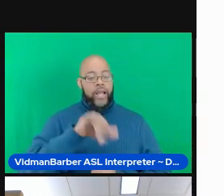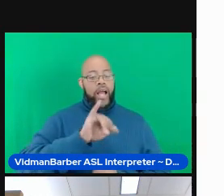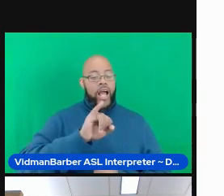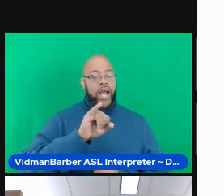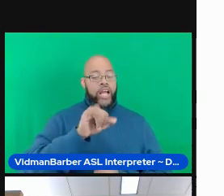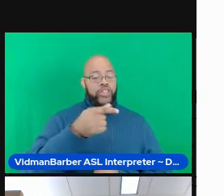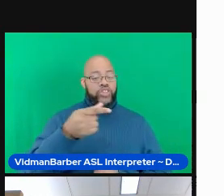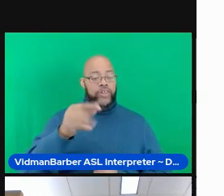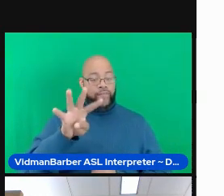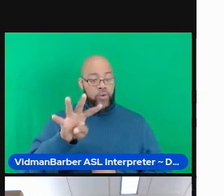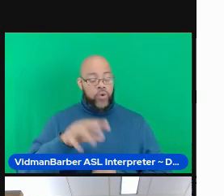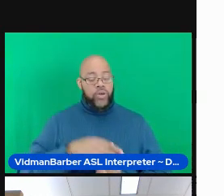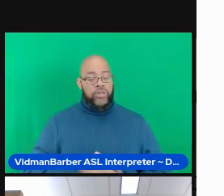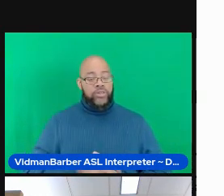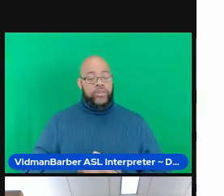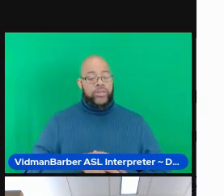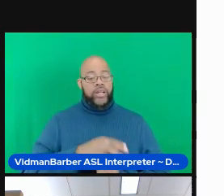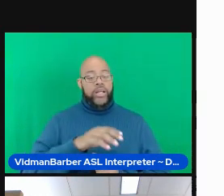IgG4